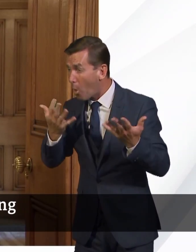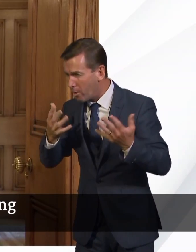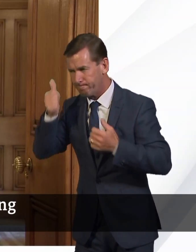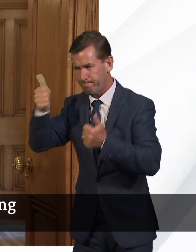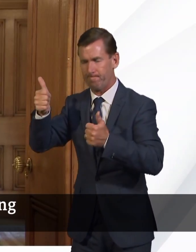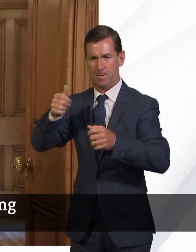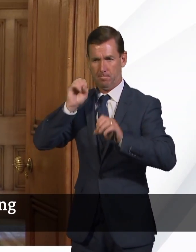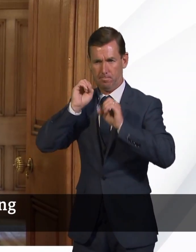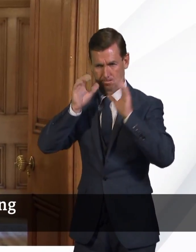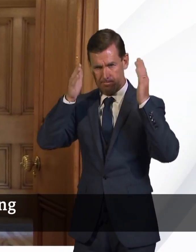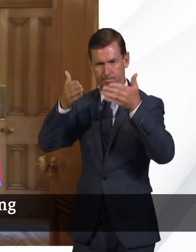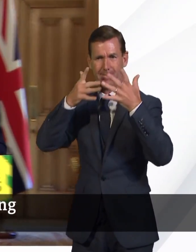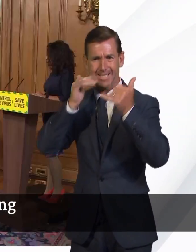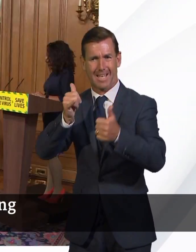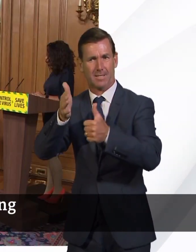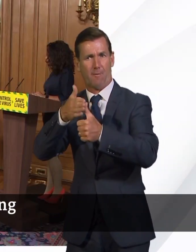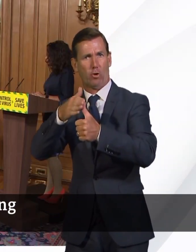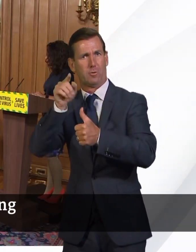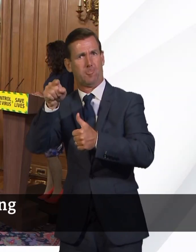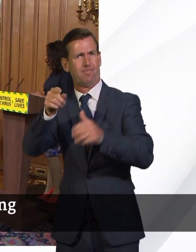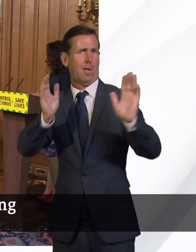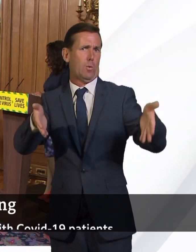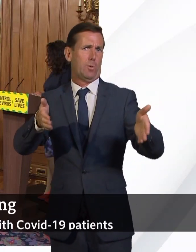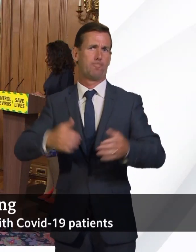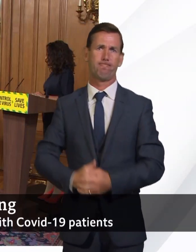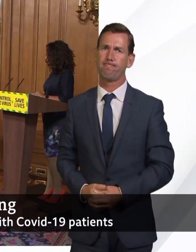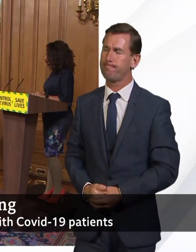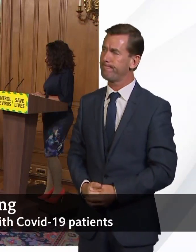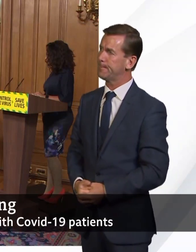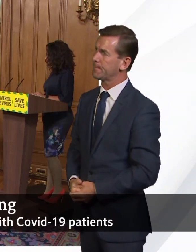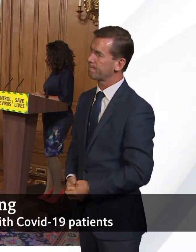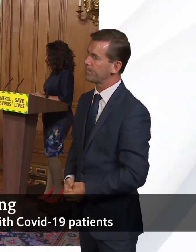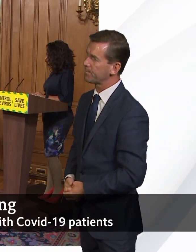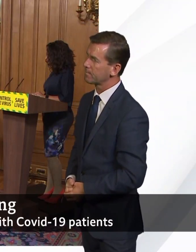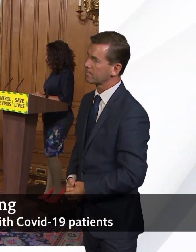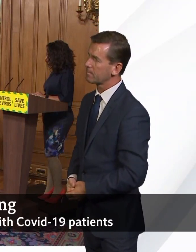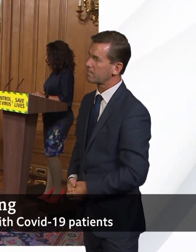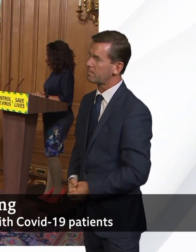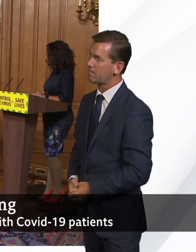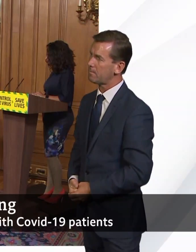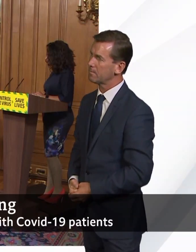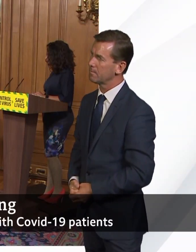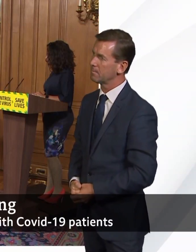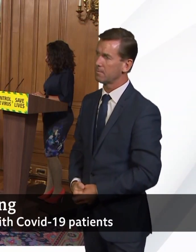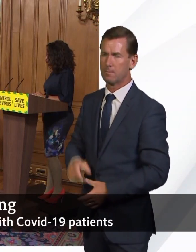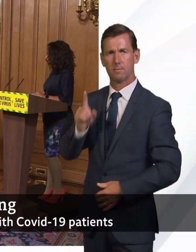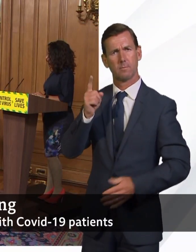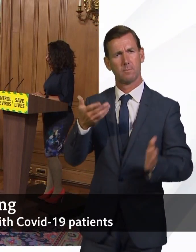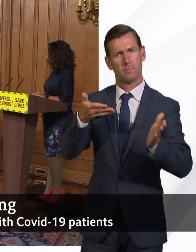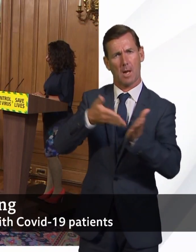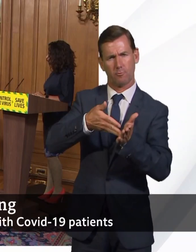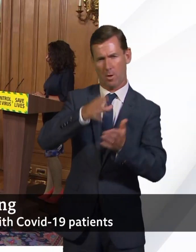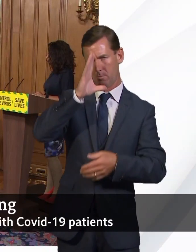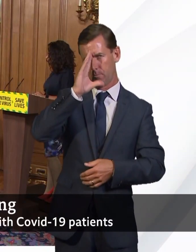have. And just to add on to that, there's some very good resources in terms of specific advice and guidance written